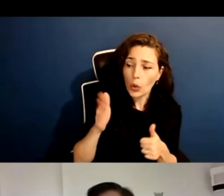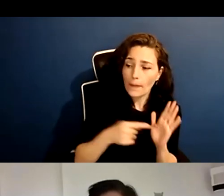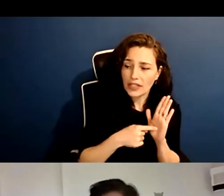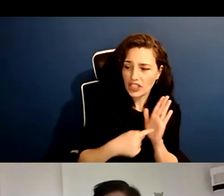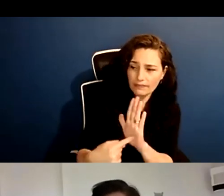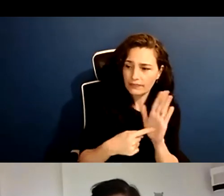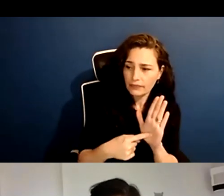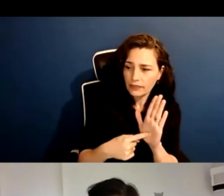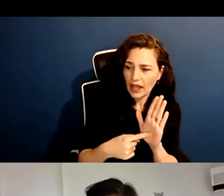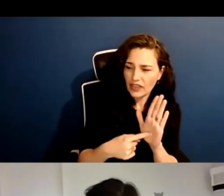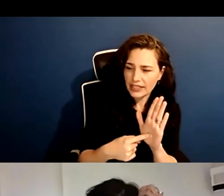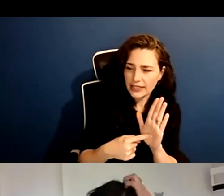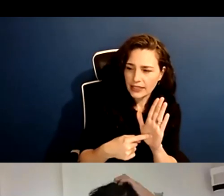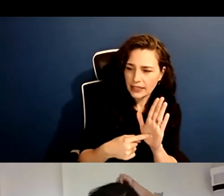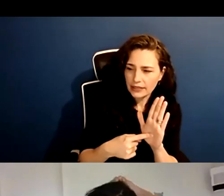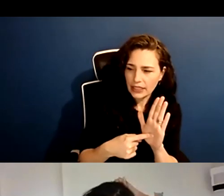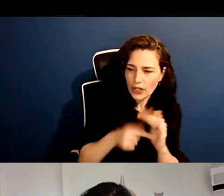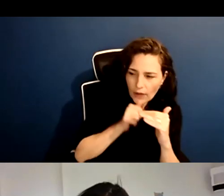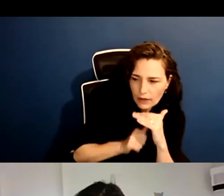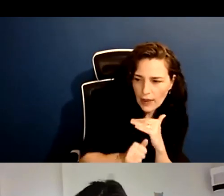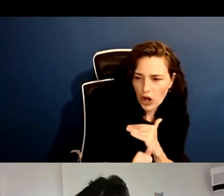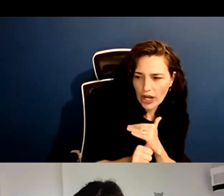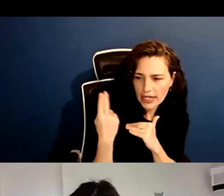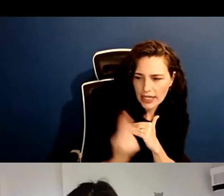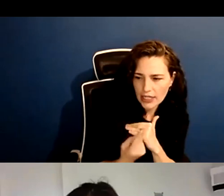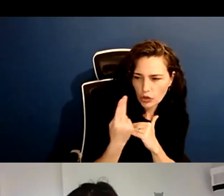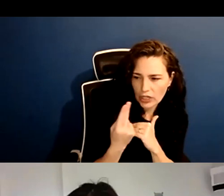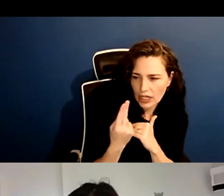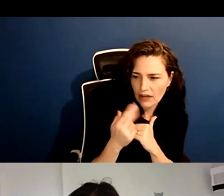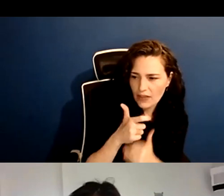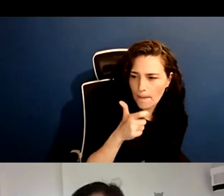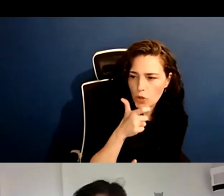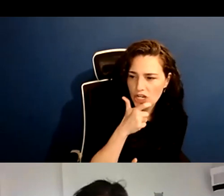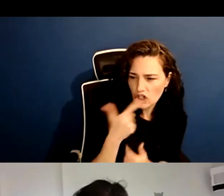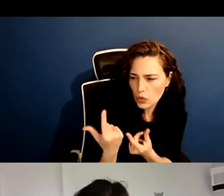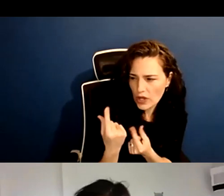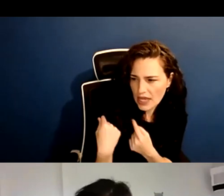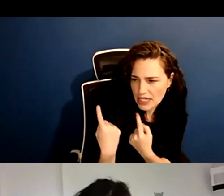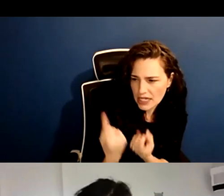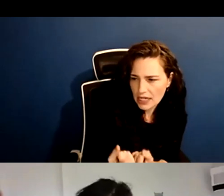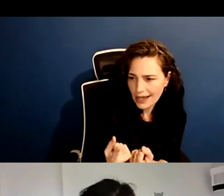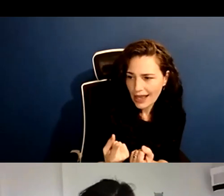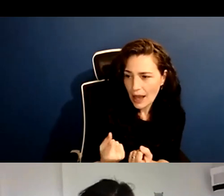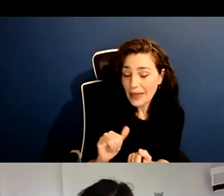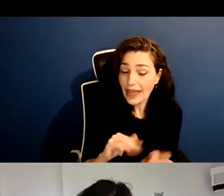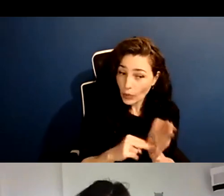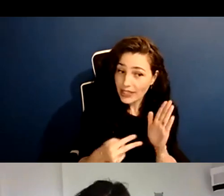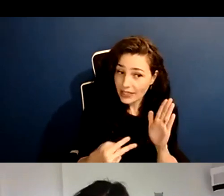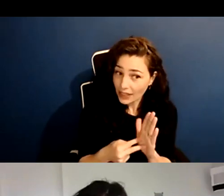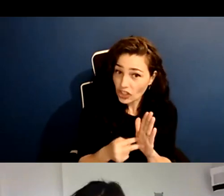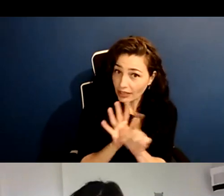this buried history of what the British had done that was, you know, intentionally suppressed at all levels, right?